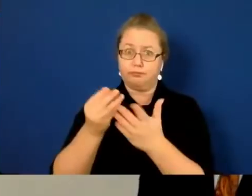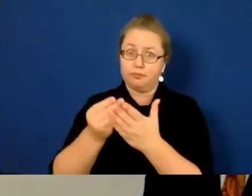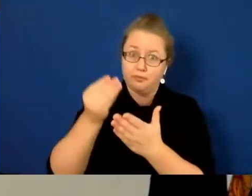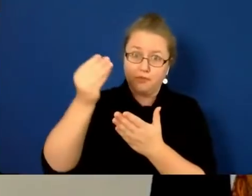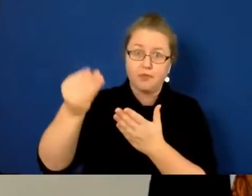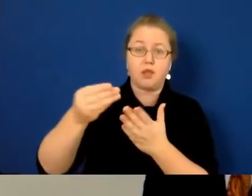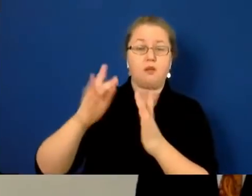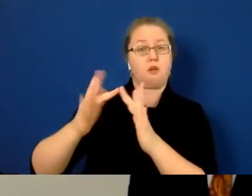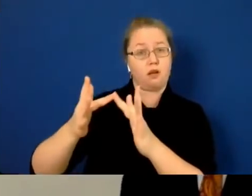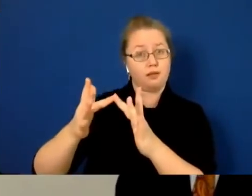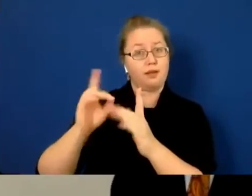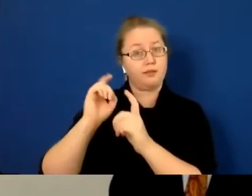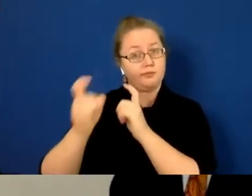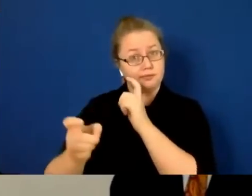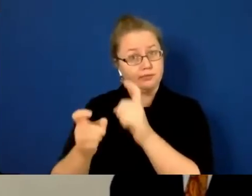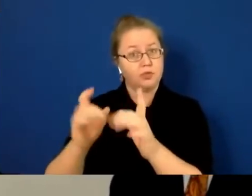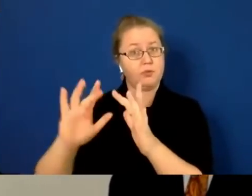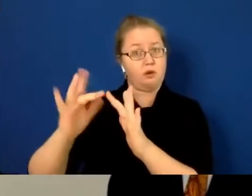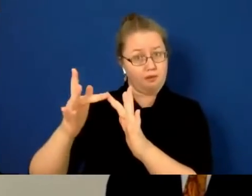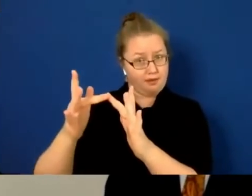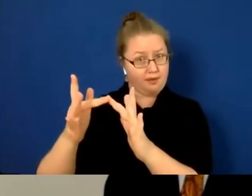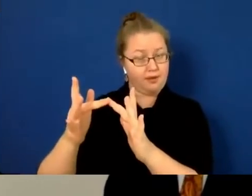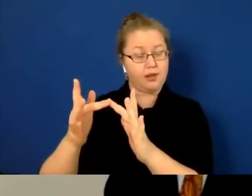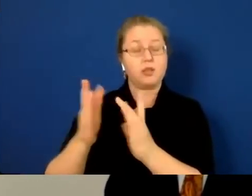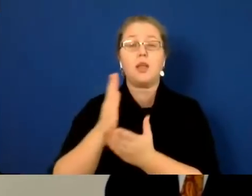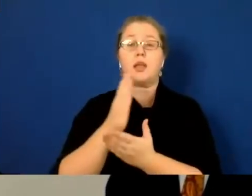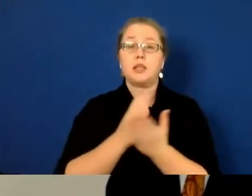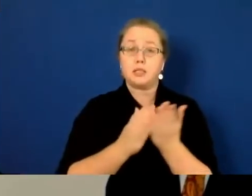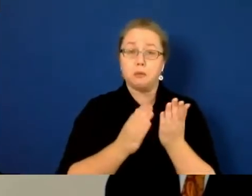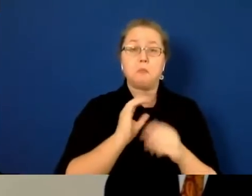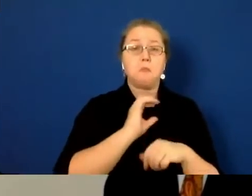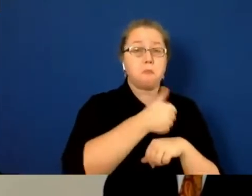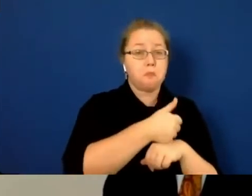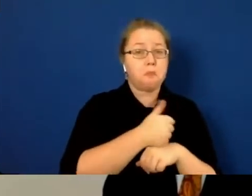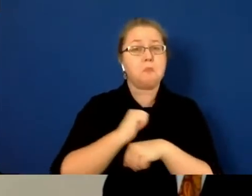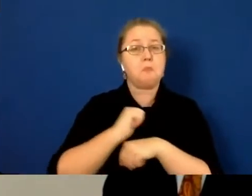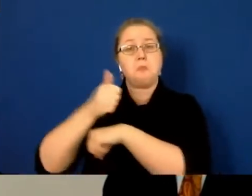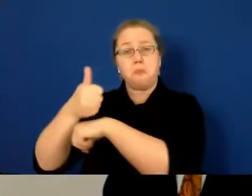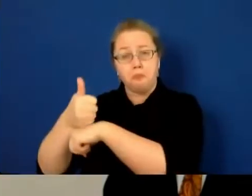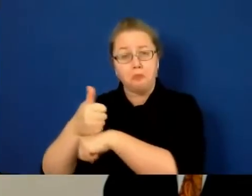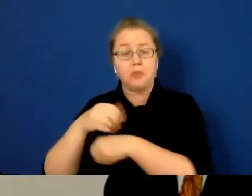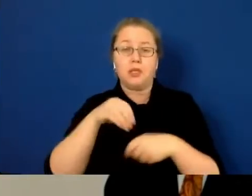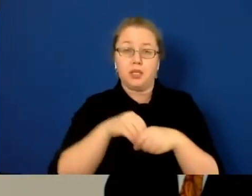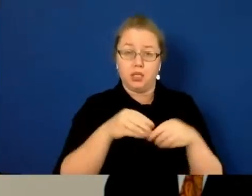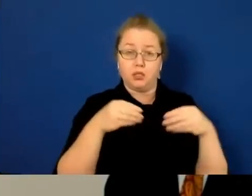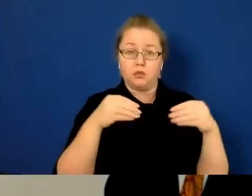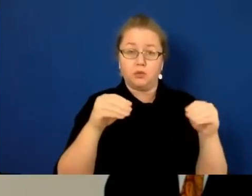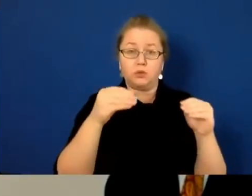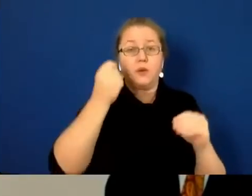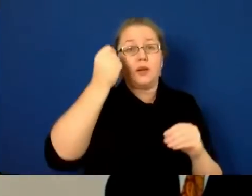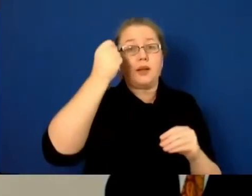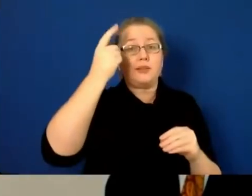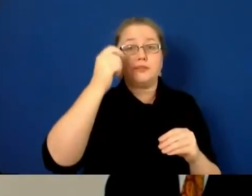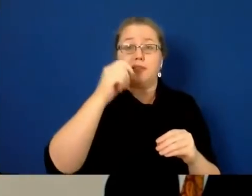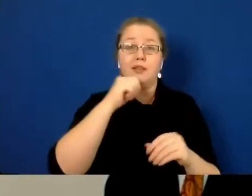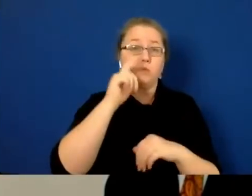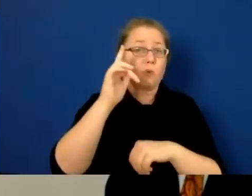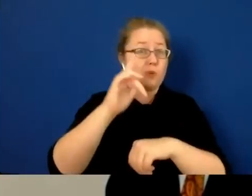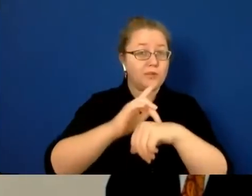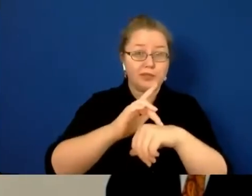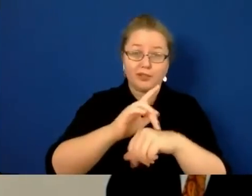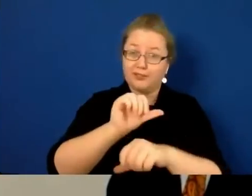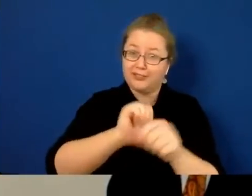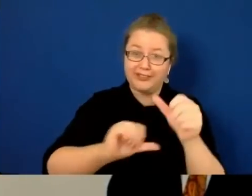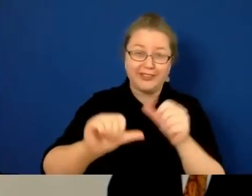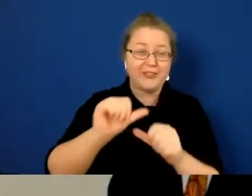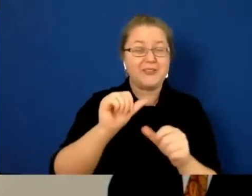are available on the BC CDC website, and we've provided some very specific guidelines that the Legion has been quite proactive in